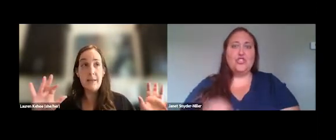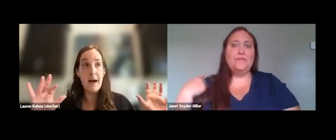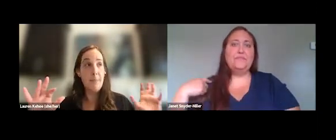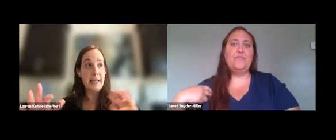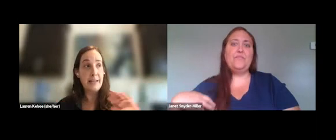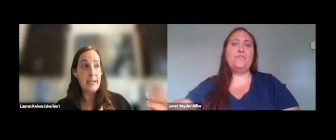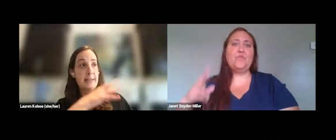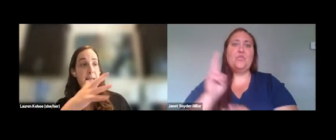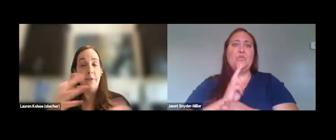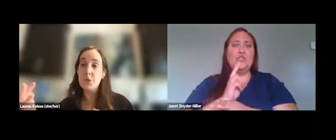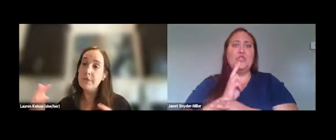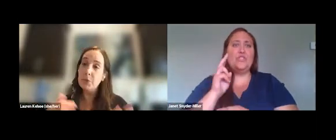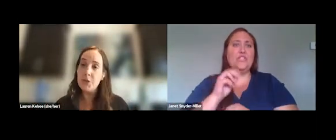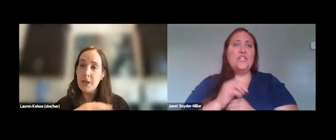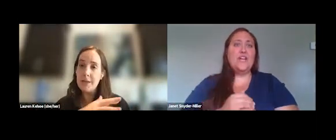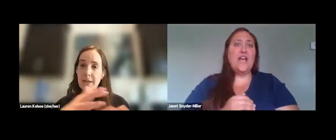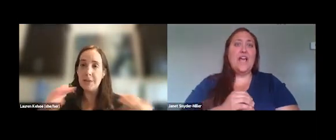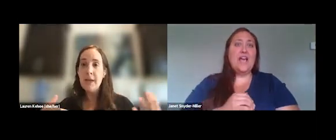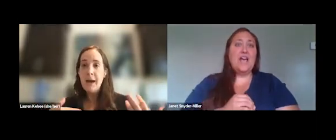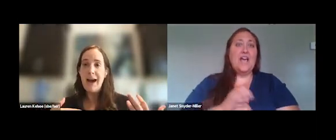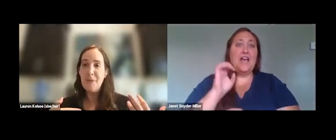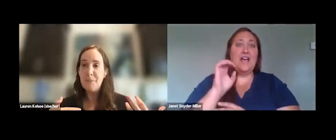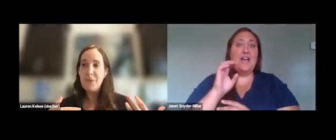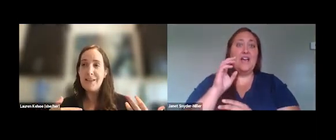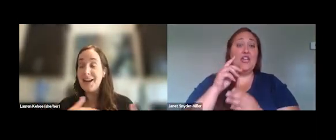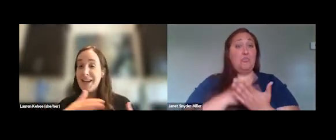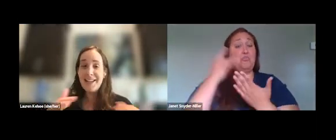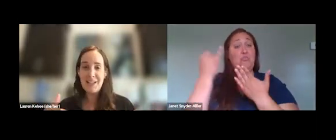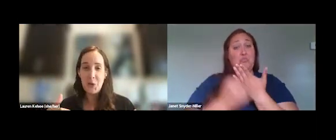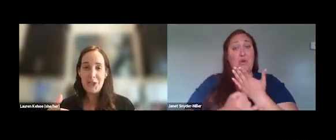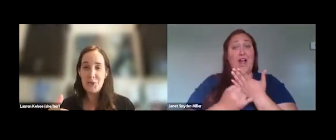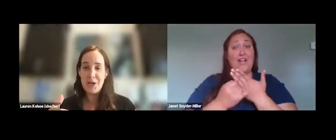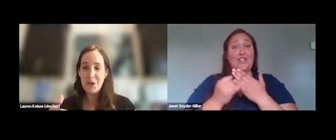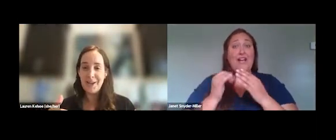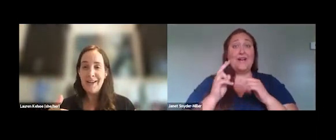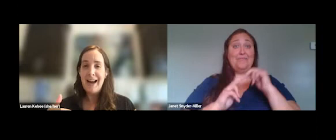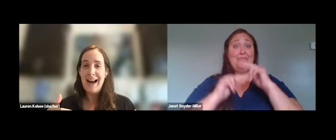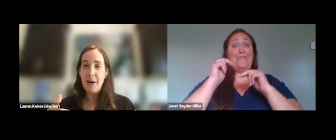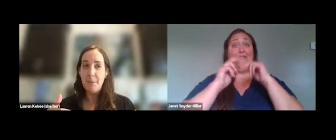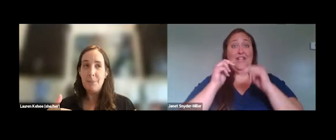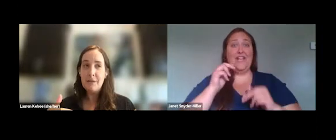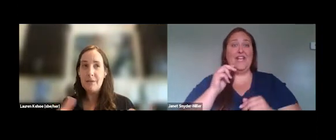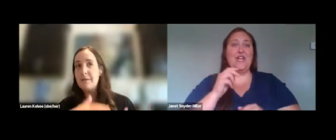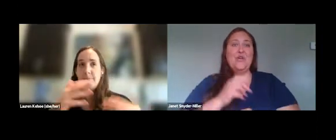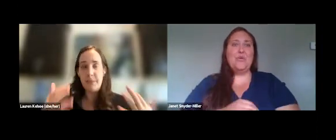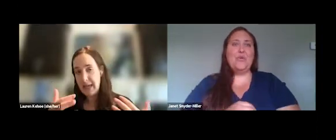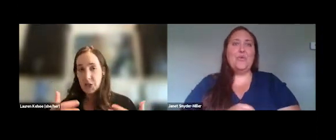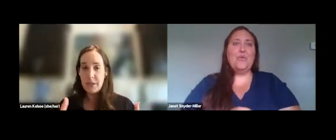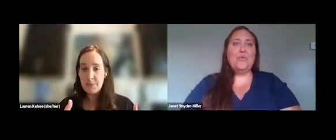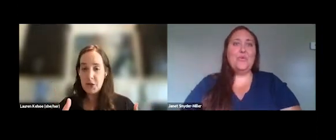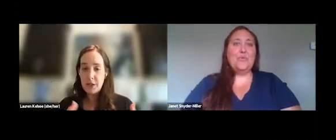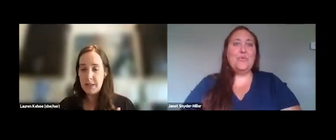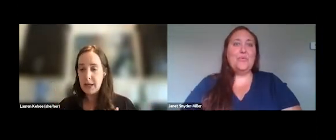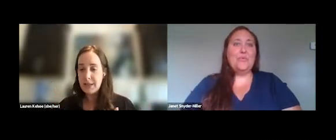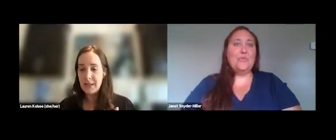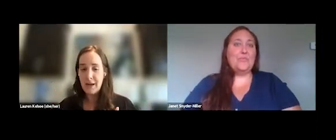that, again, like I said, the evolution of the project, the kind of context in which we were began doing